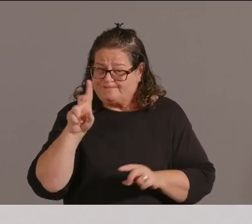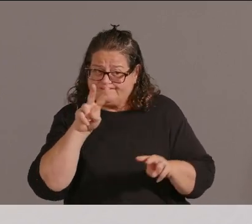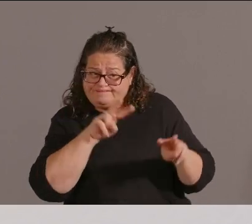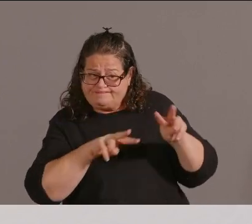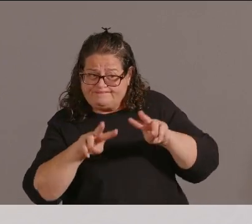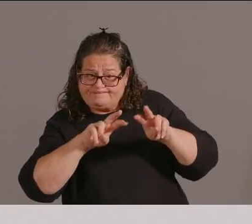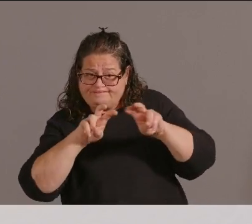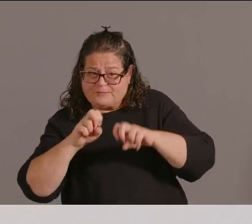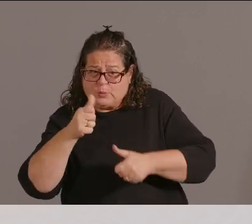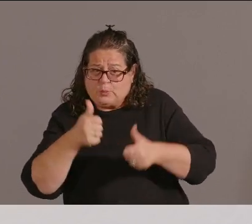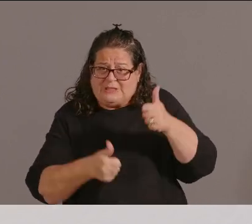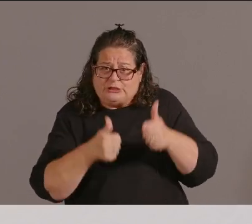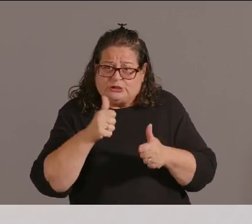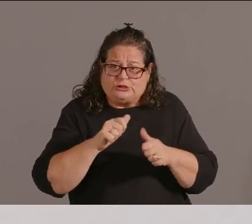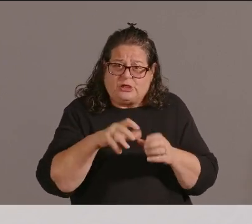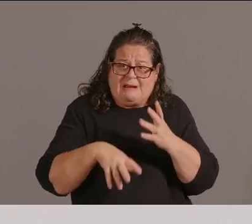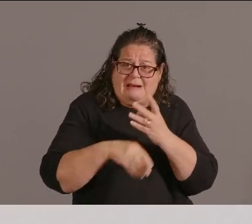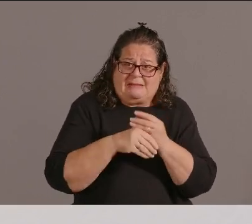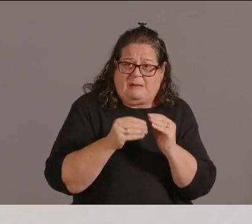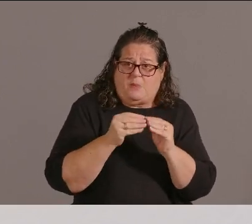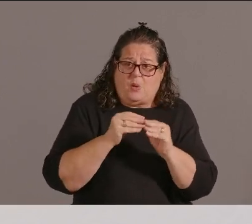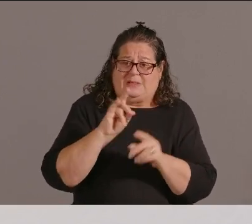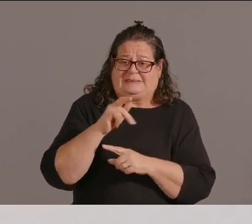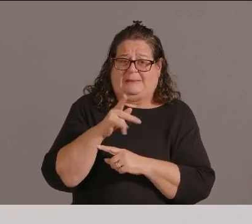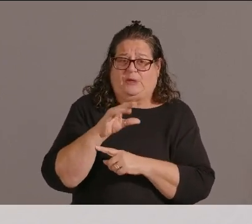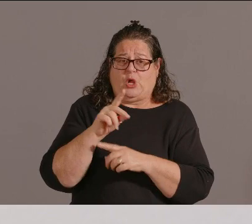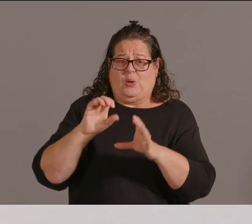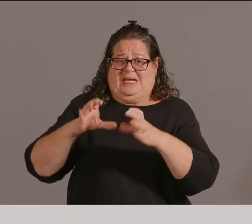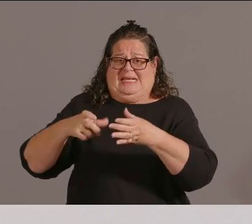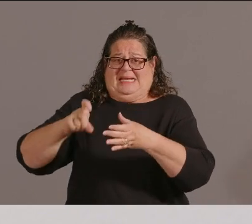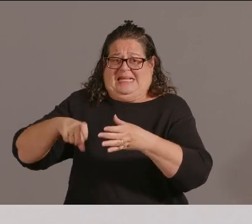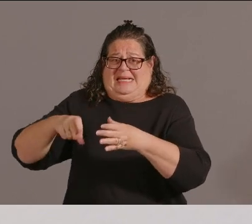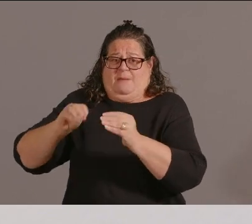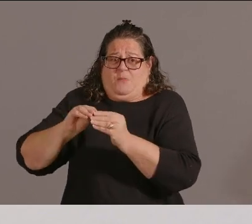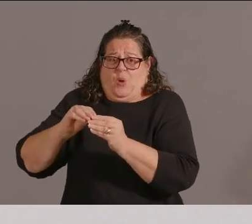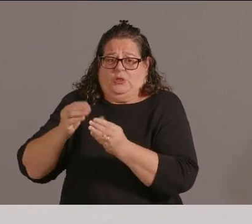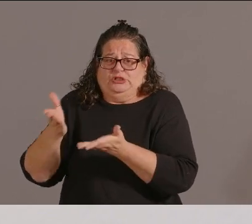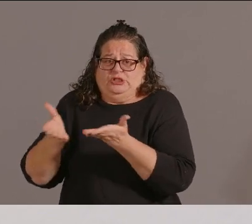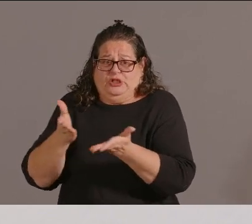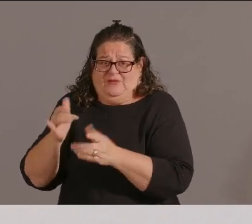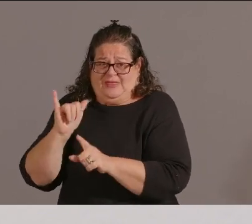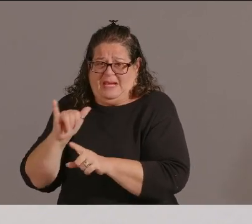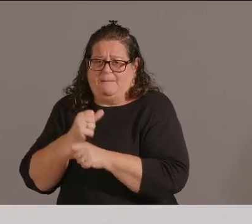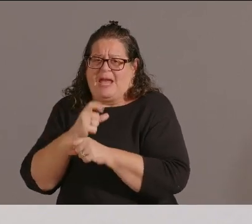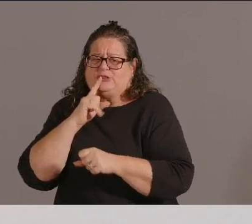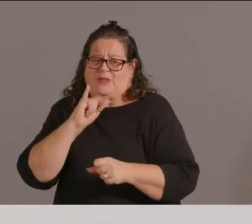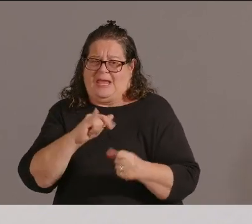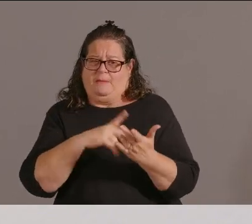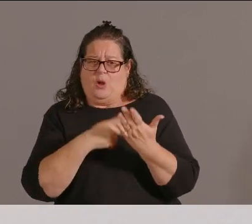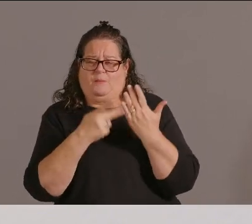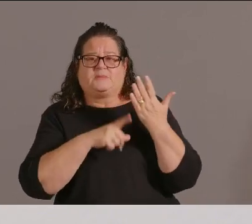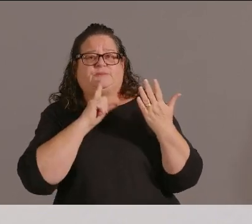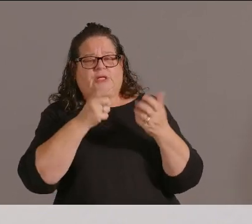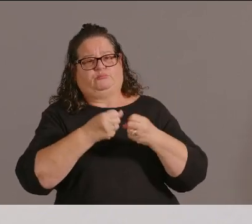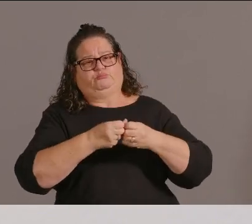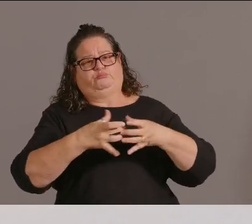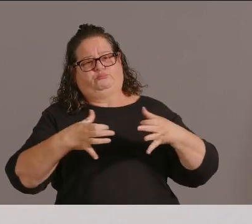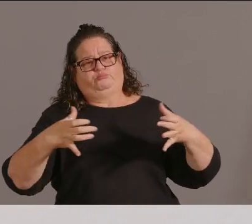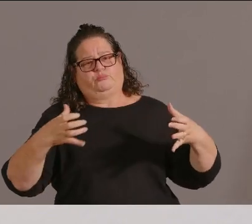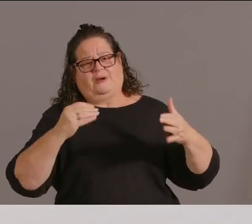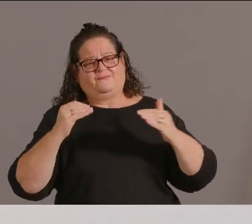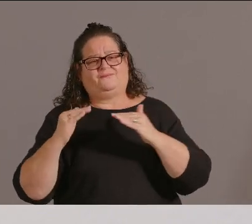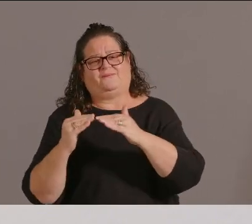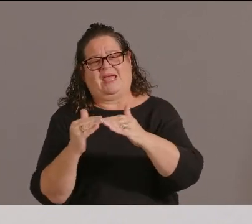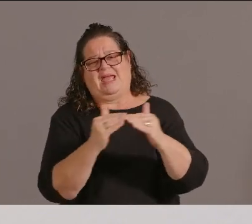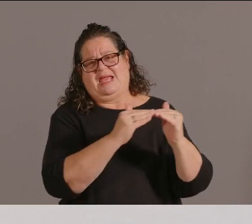this program, and what are you doing to maybe make sure that that program is expanded in a way that is equitable